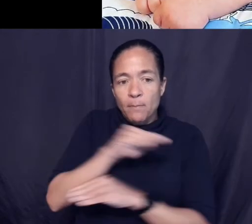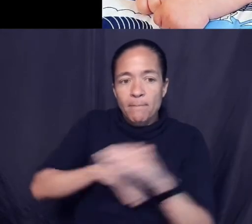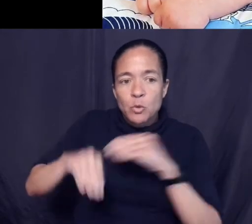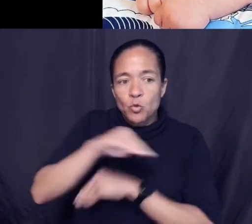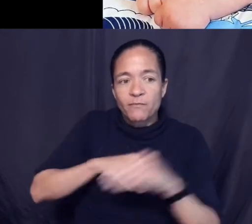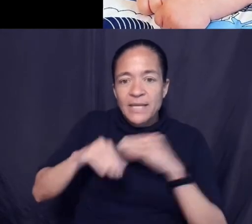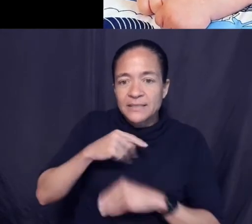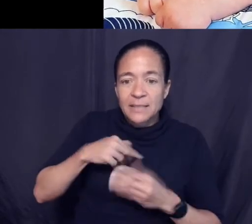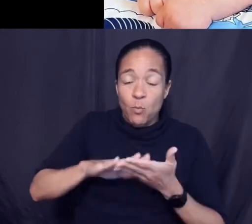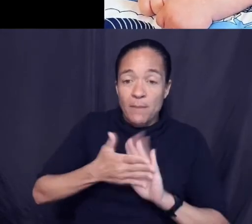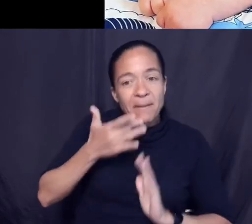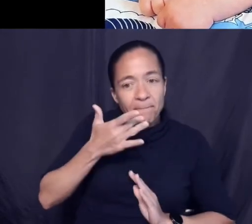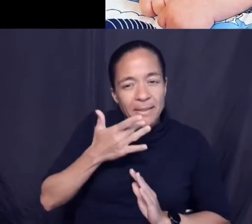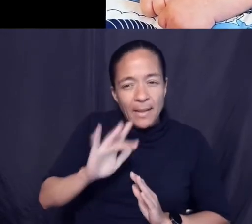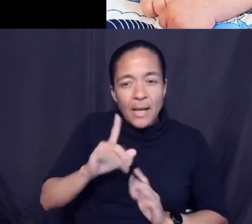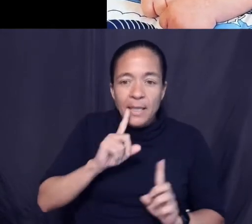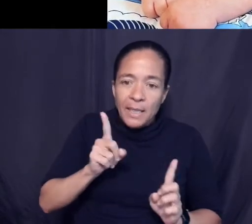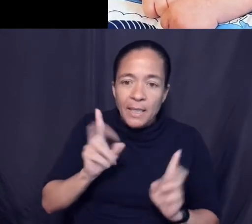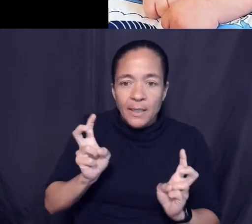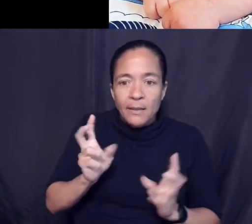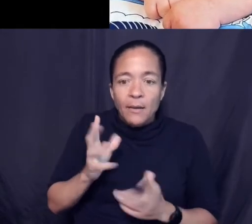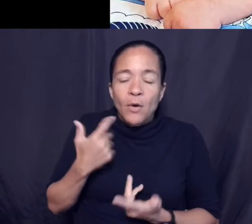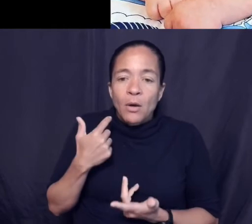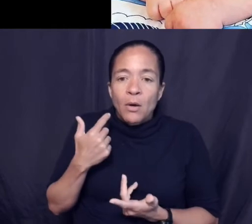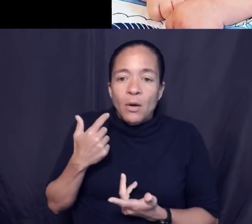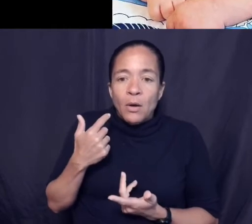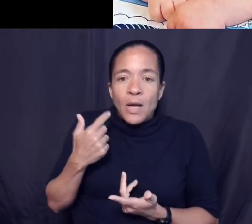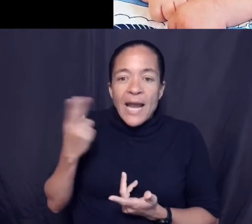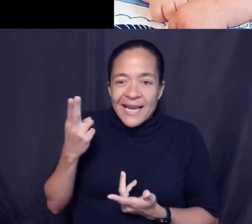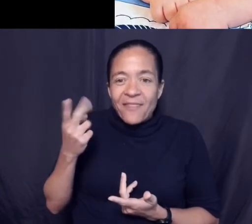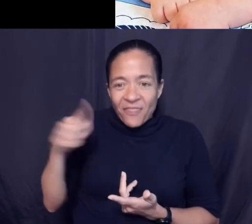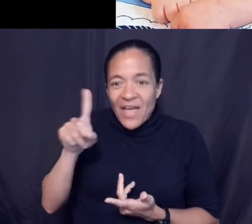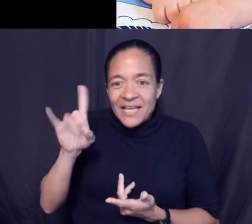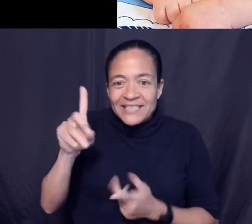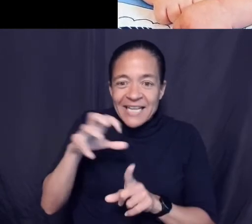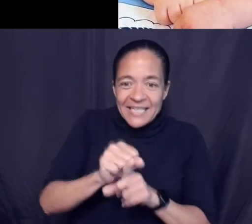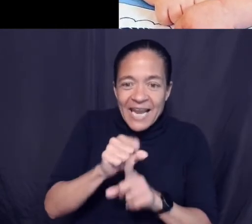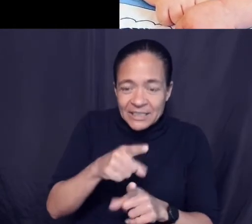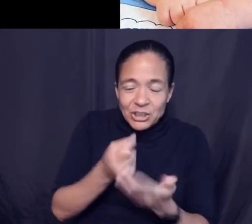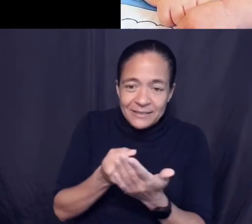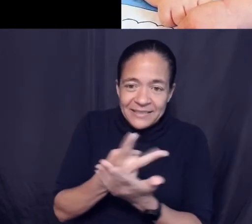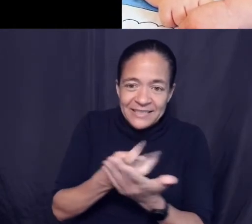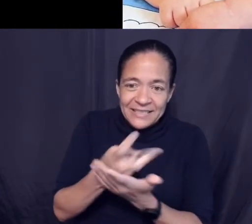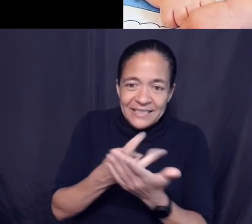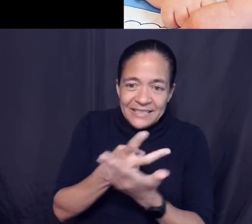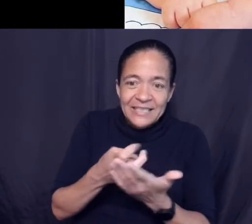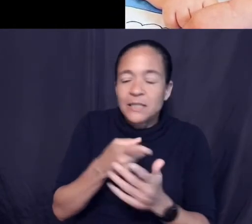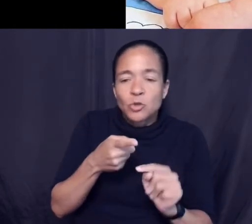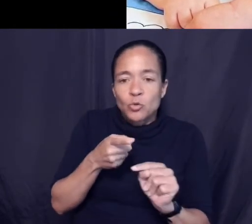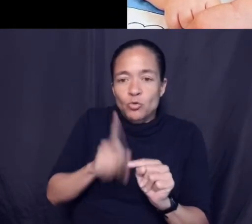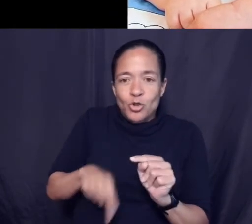And so I think we got lucky in the sense that they did happen to catch that he was having seizures, but